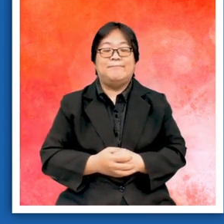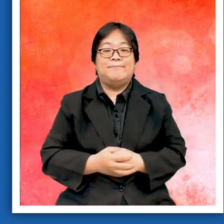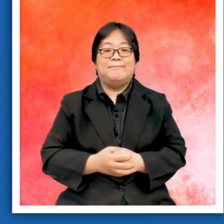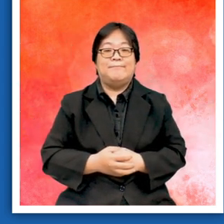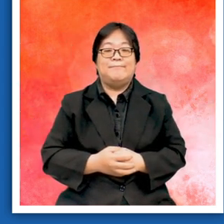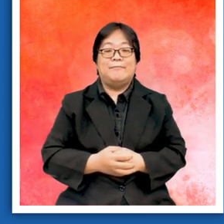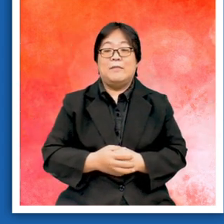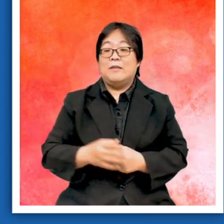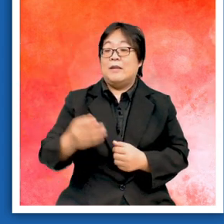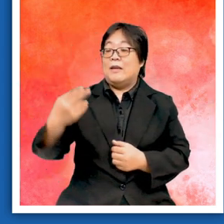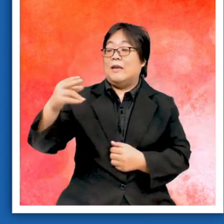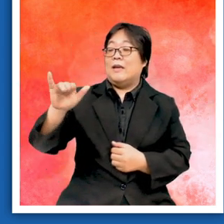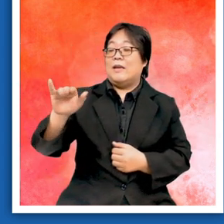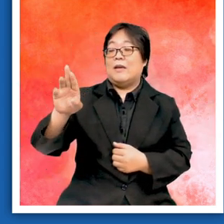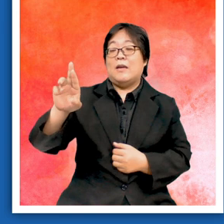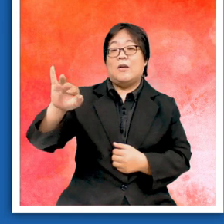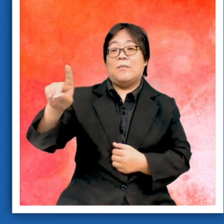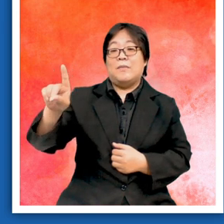a hybrid class,